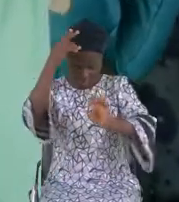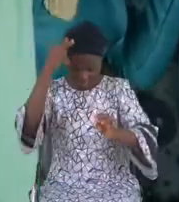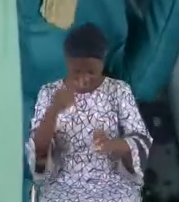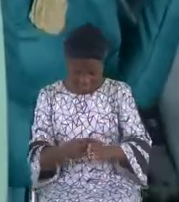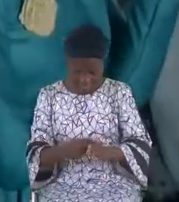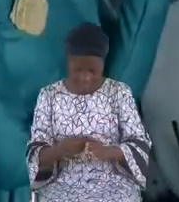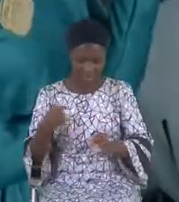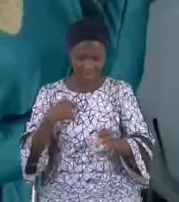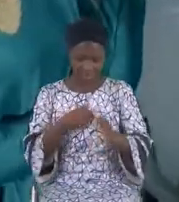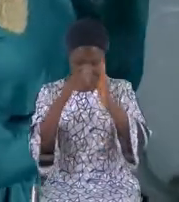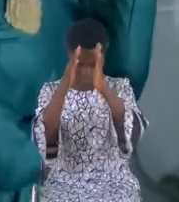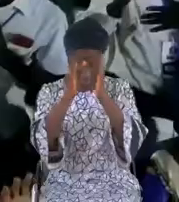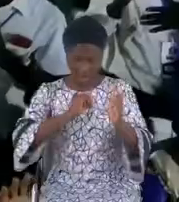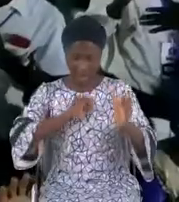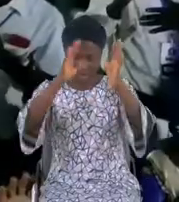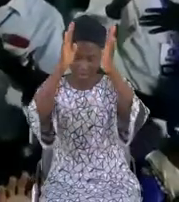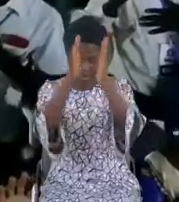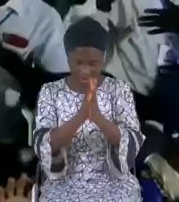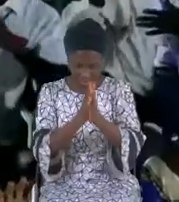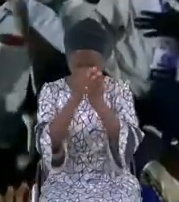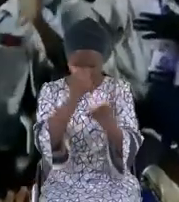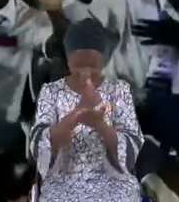name i pray